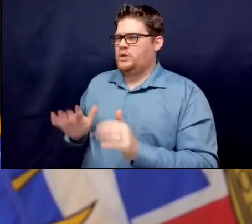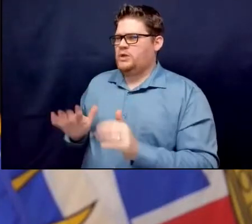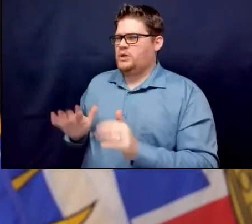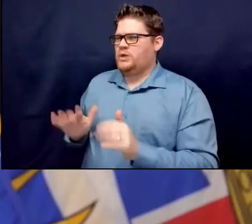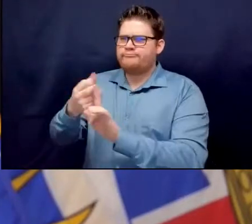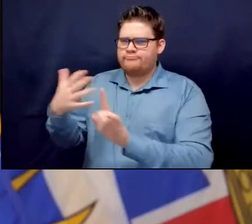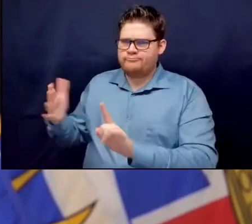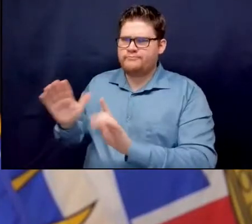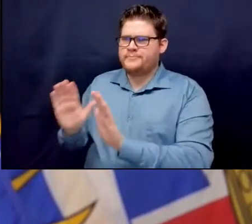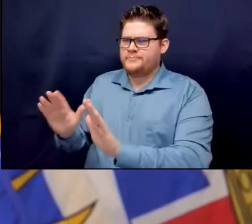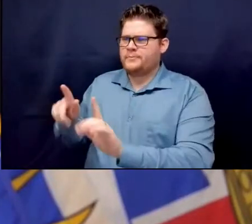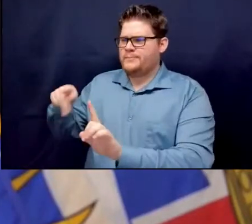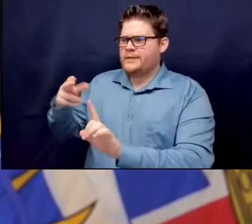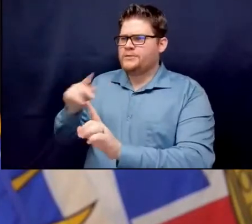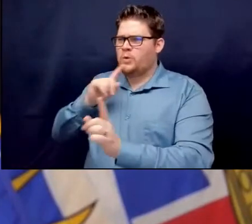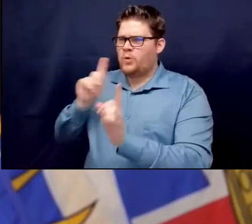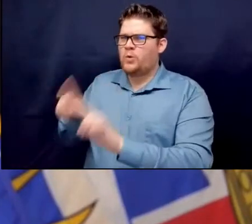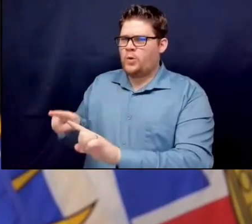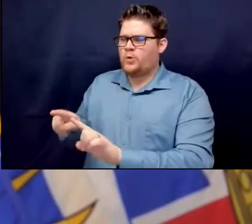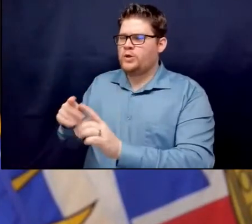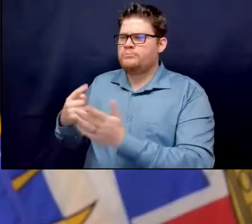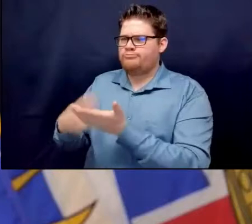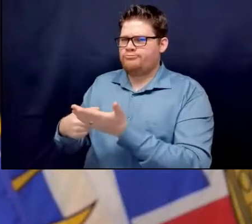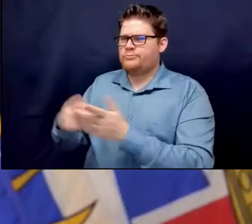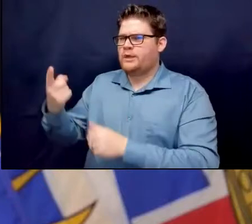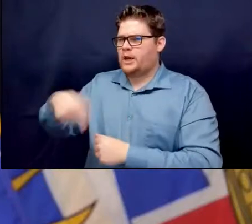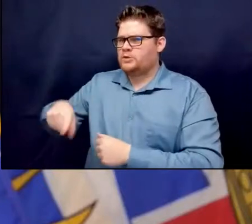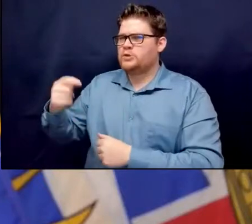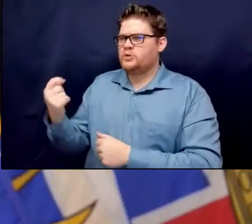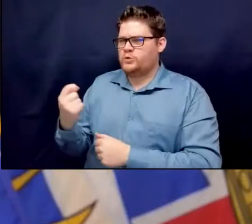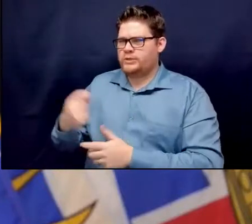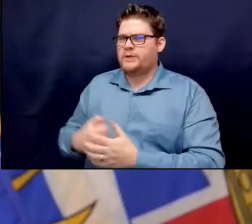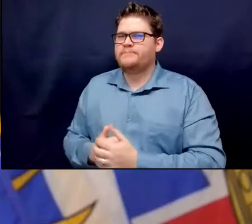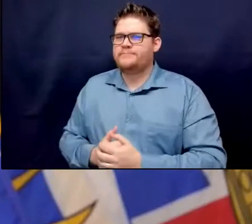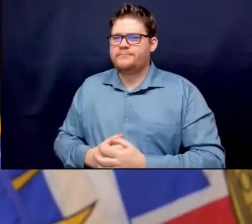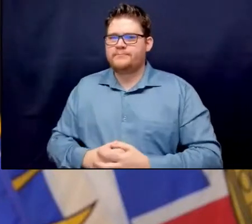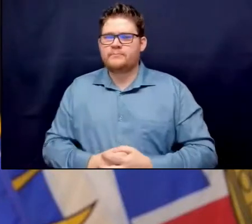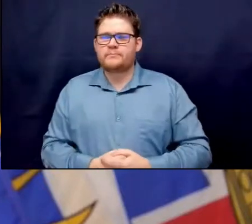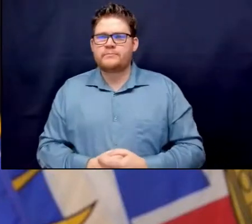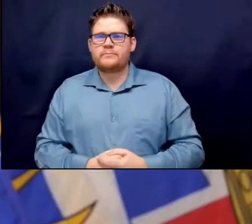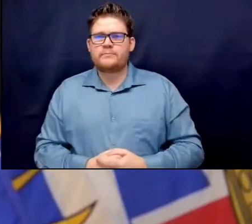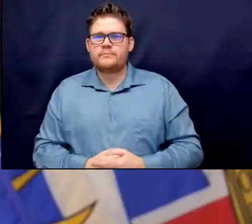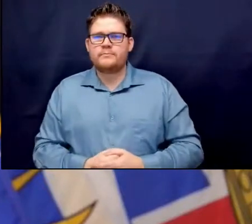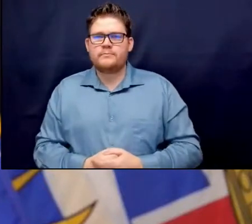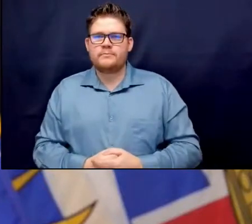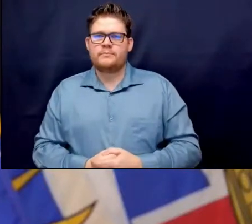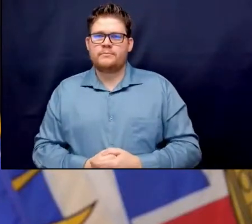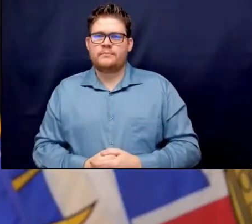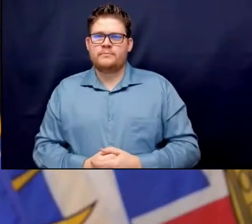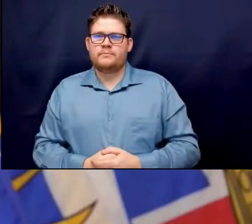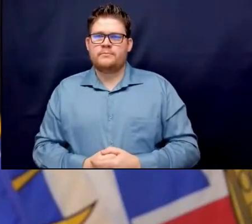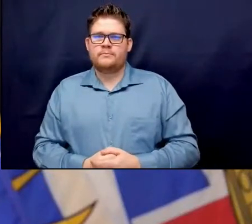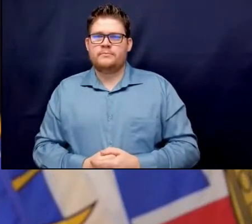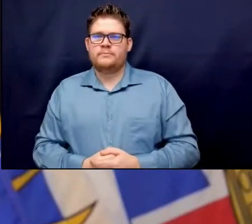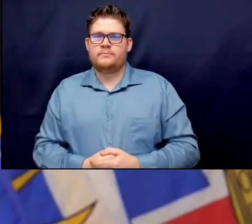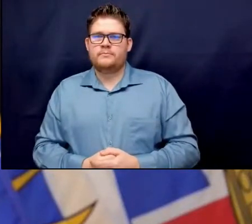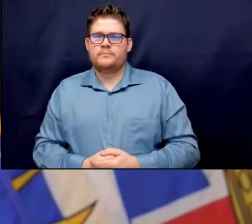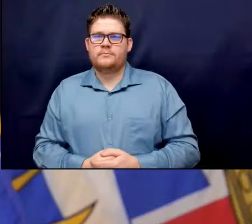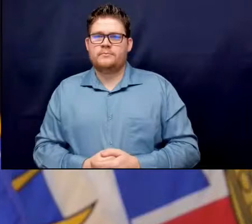spring we're going to be in a different position across Canada, across North America, across much of